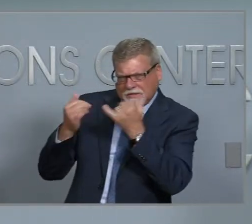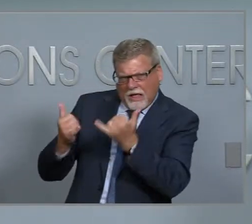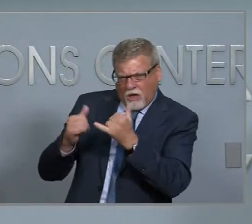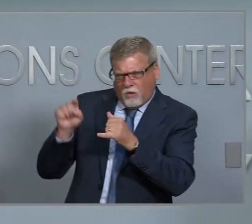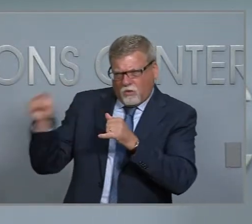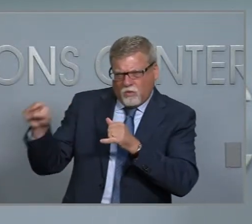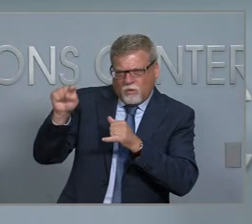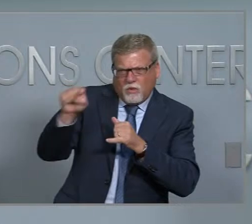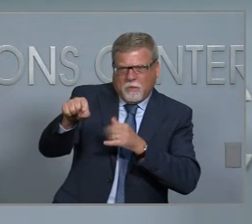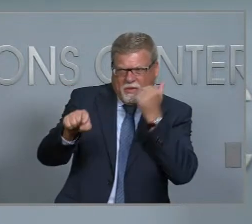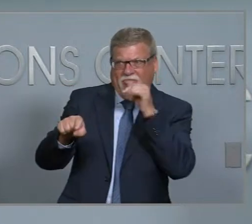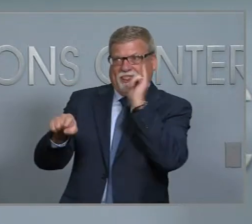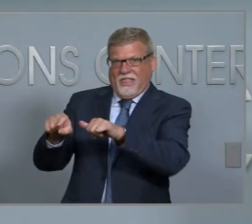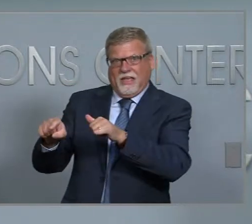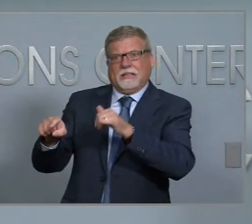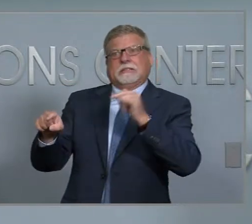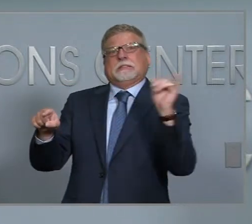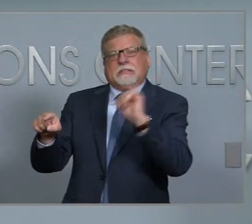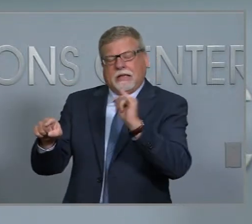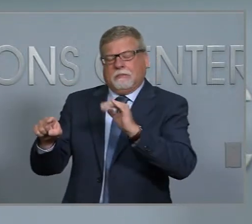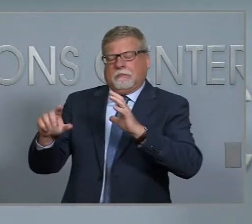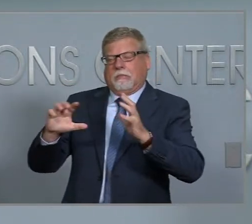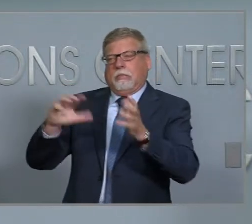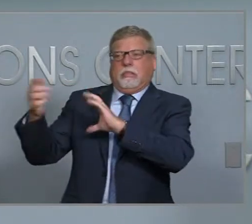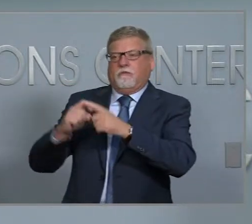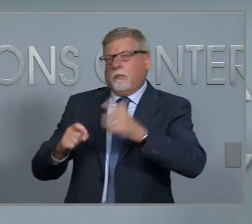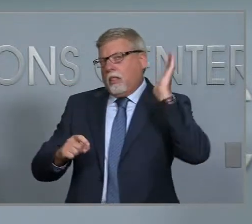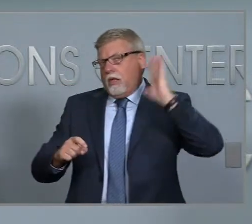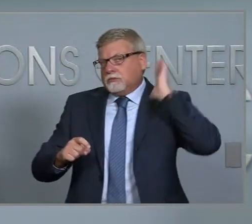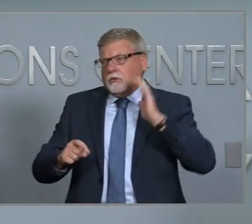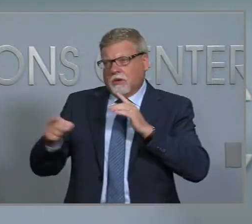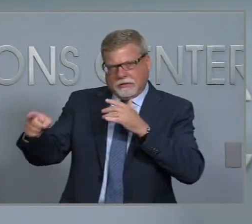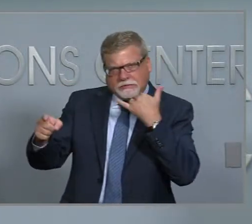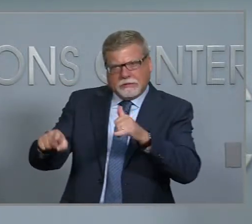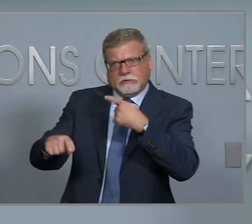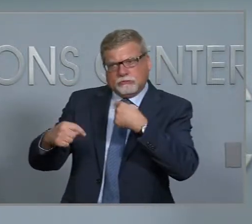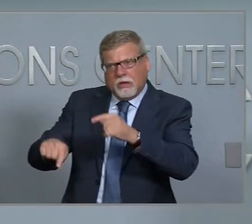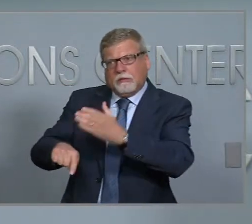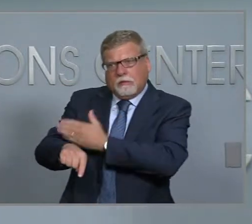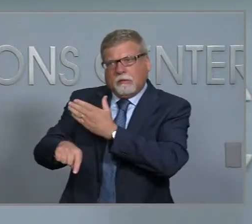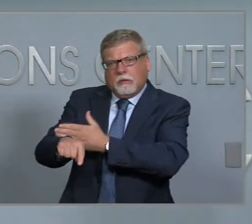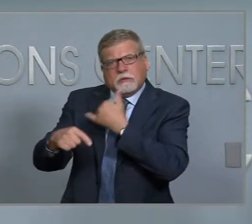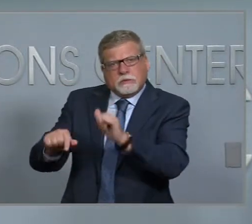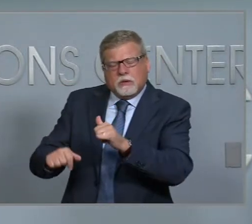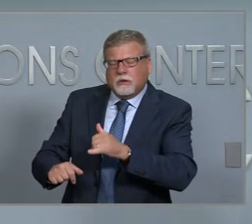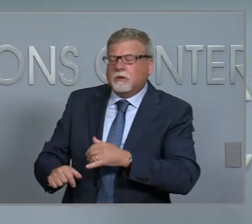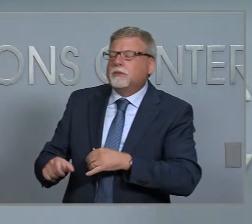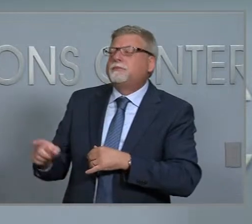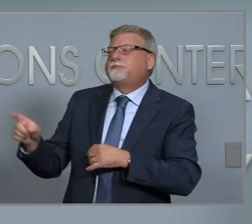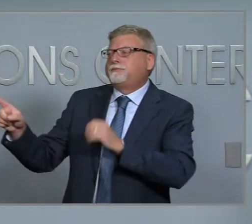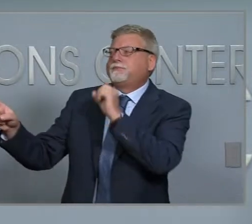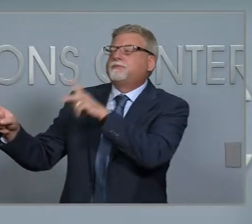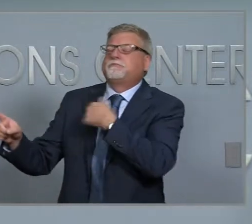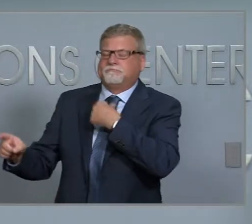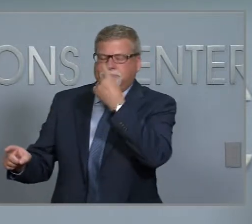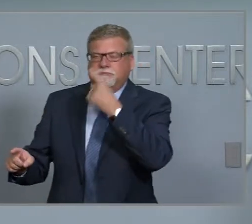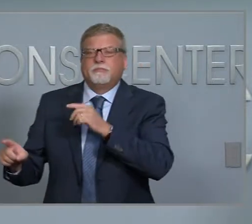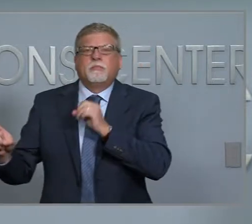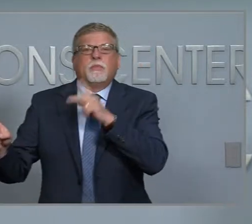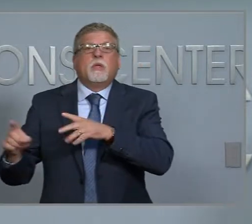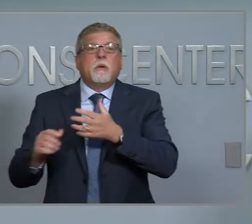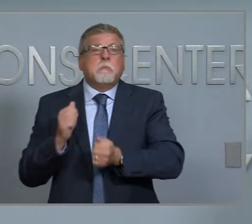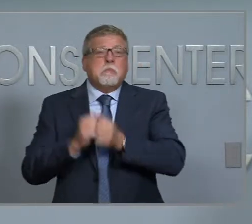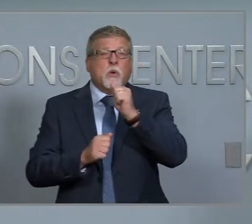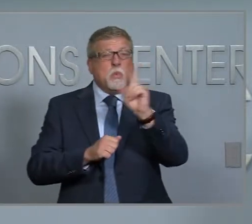previously been impacted by storms that are still trying to recover right now? Most of the counties in southeastern North Carolina,